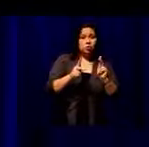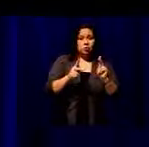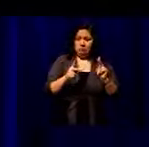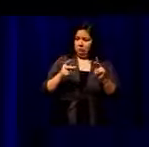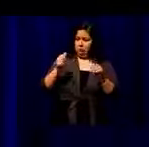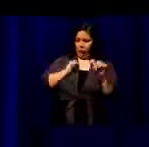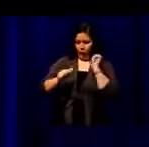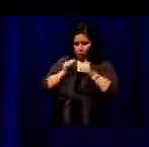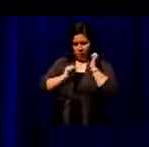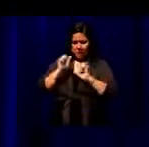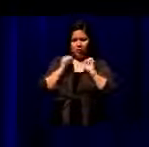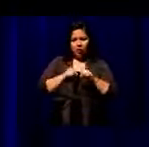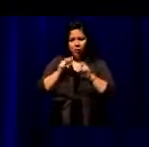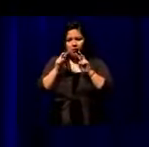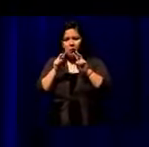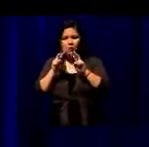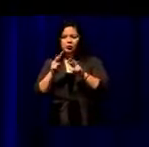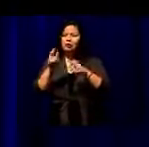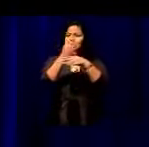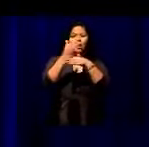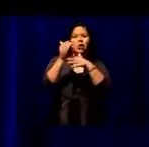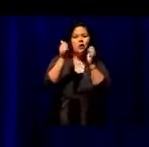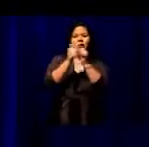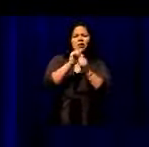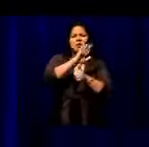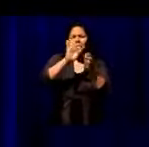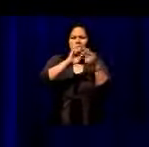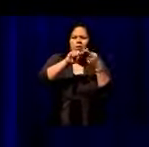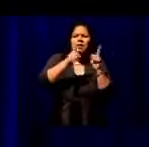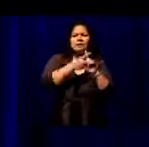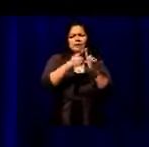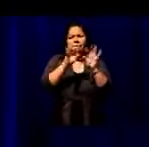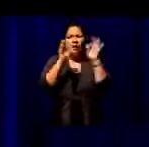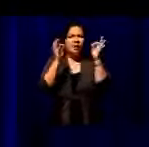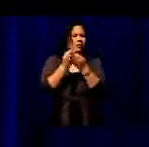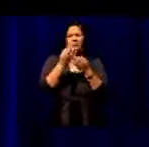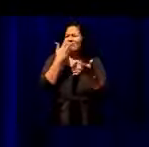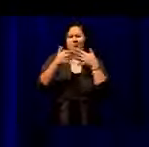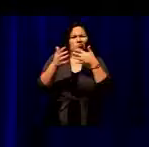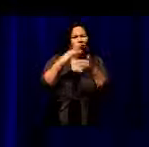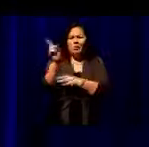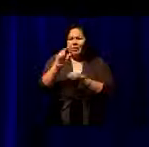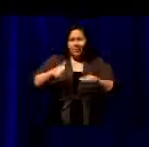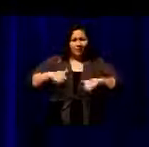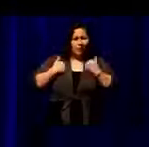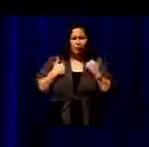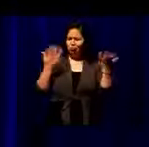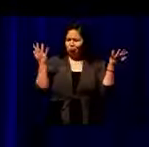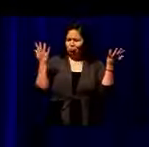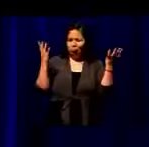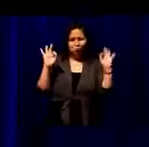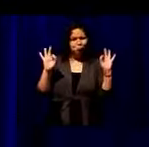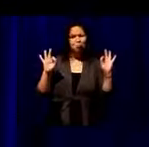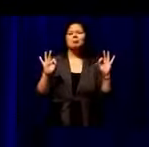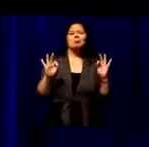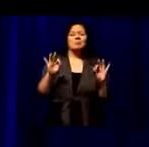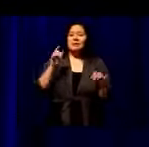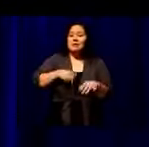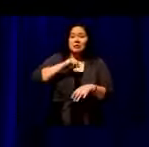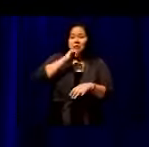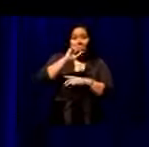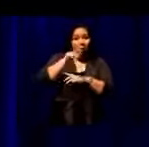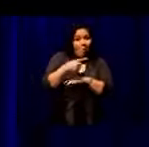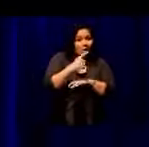these performances with your loved ones far and wide. This is not just